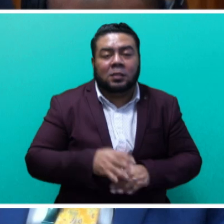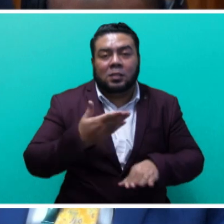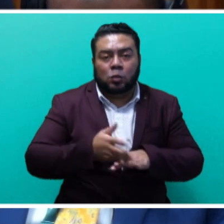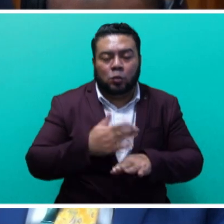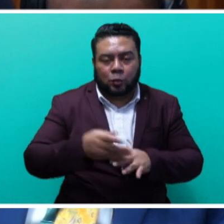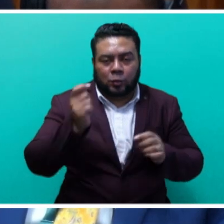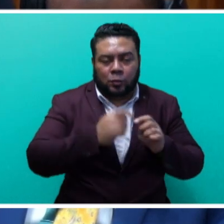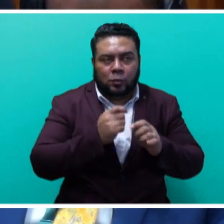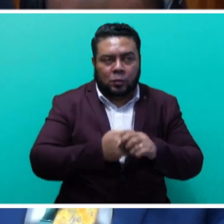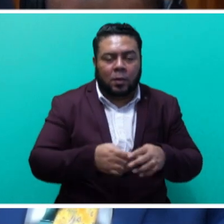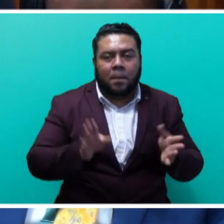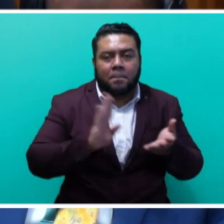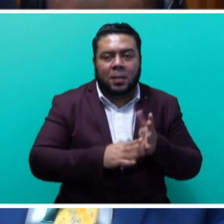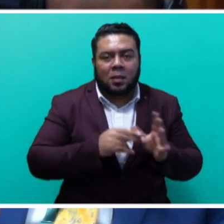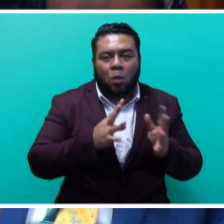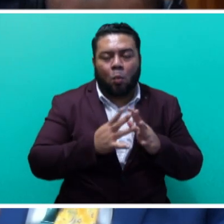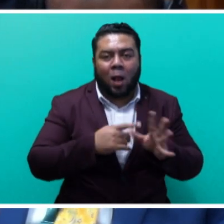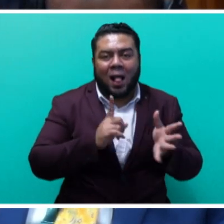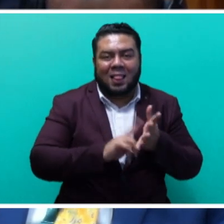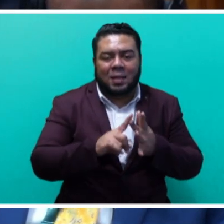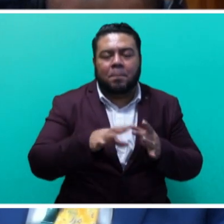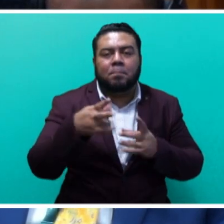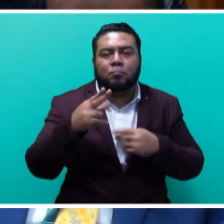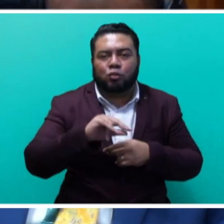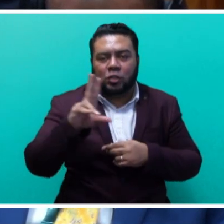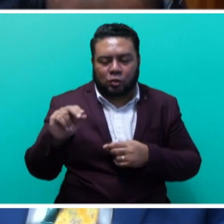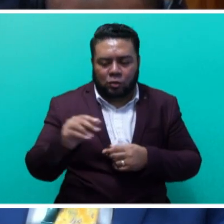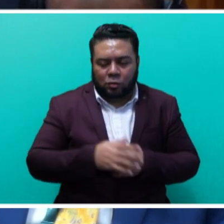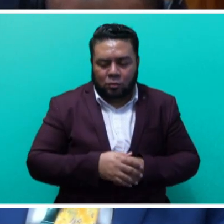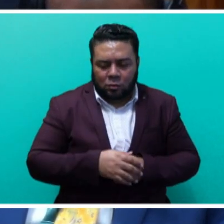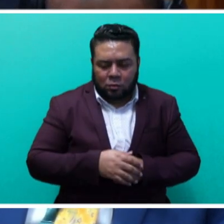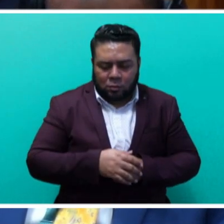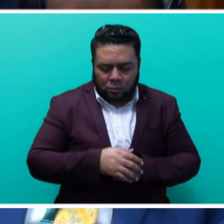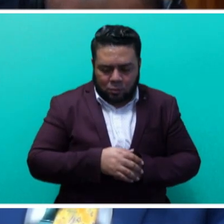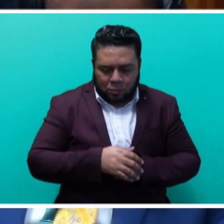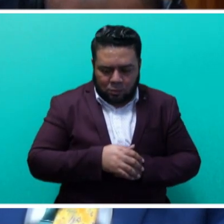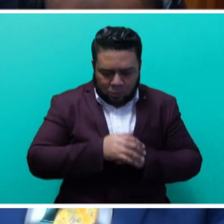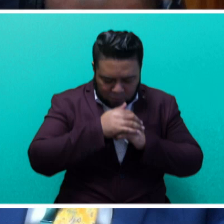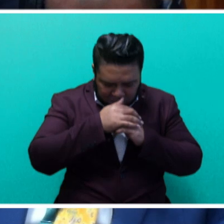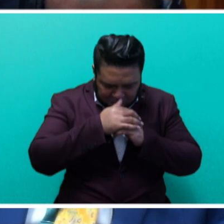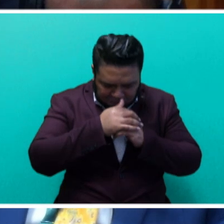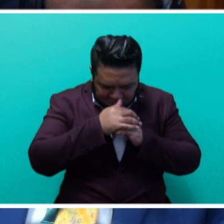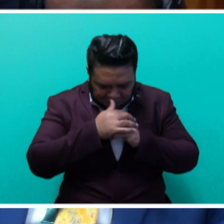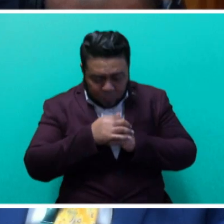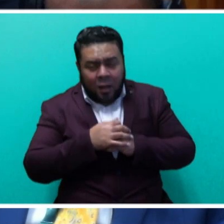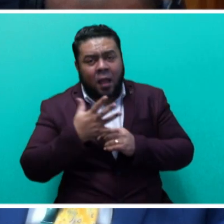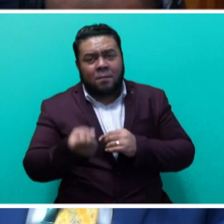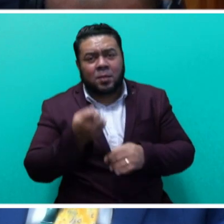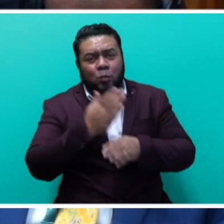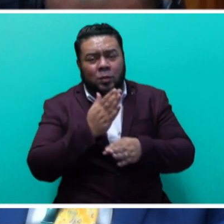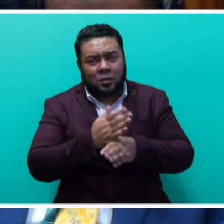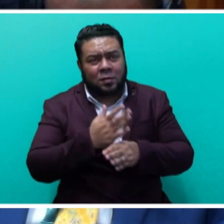and commissioned Matawale Bridge. Recently, works have been completed in upgrading the